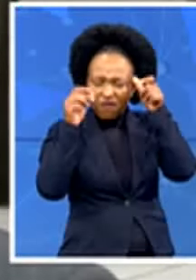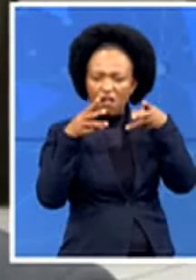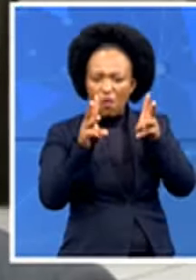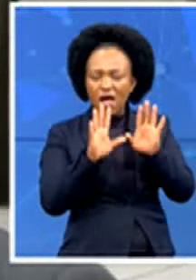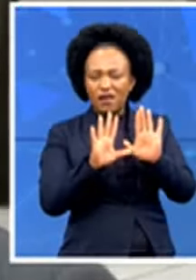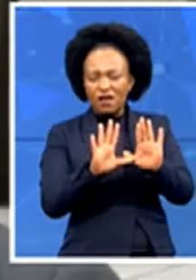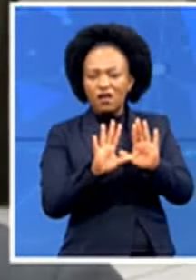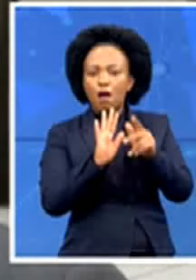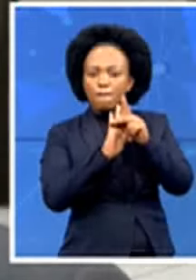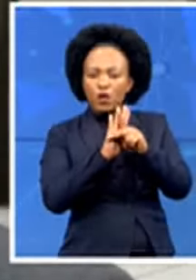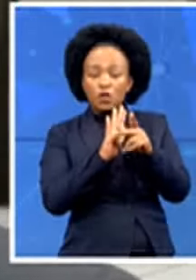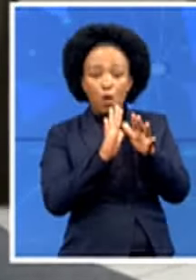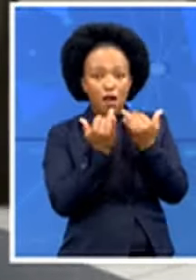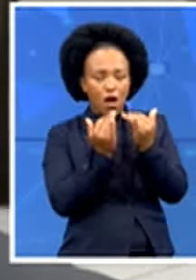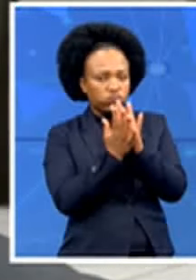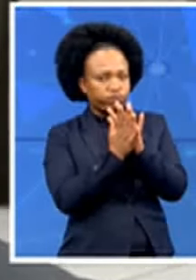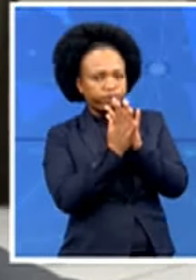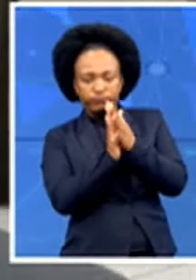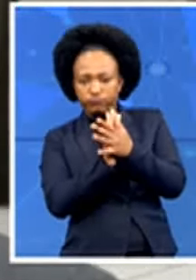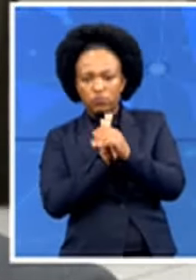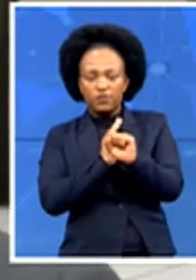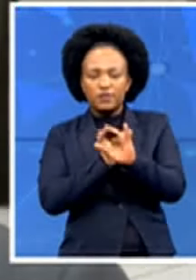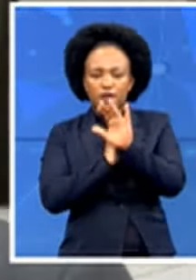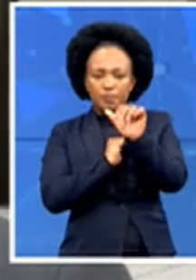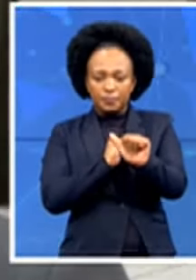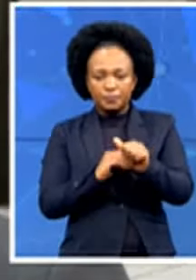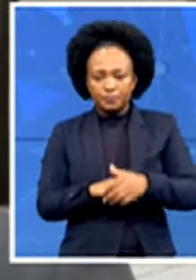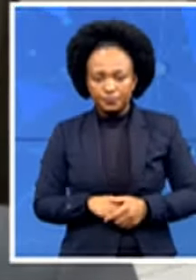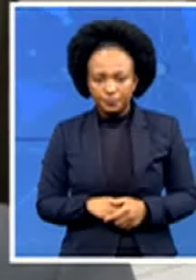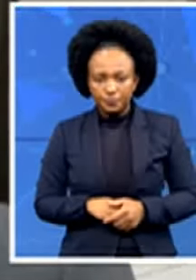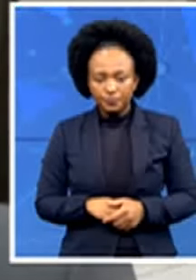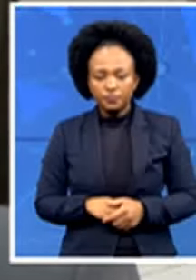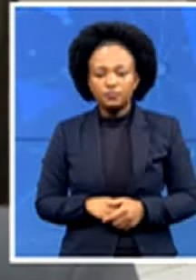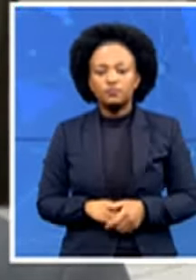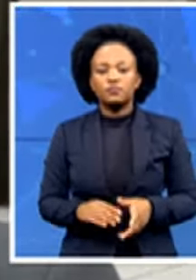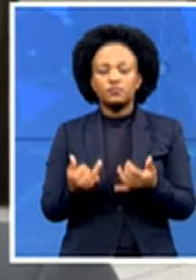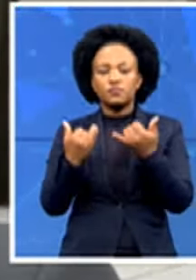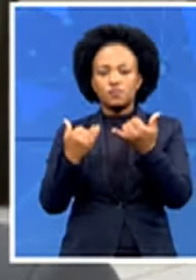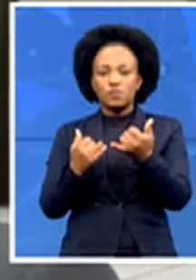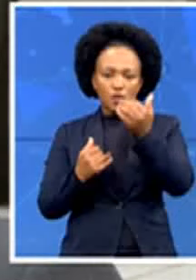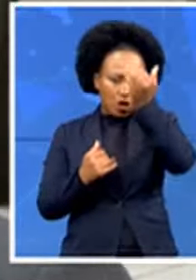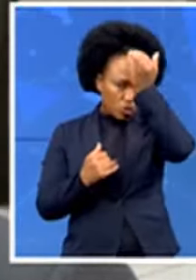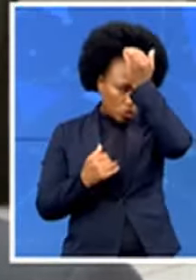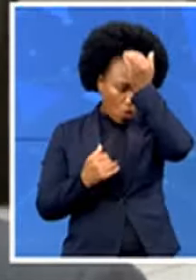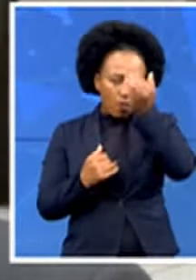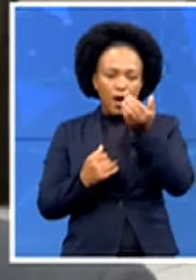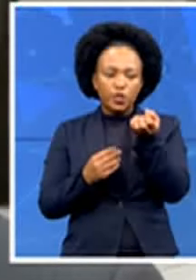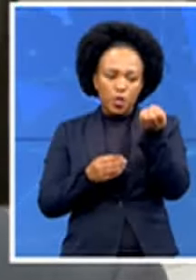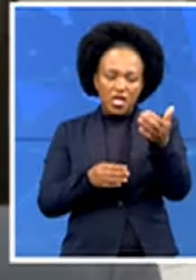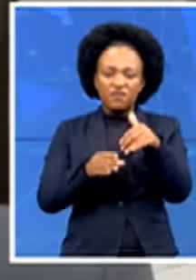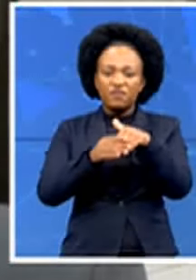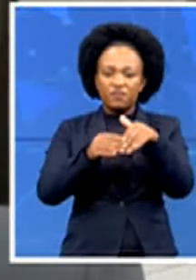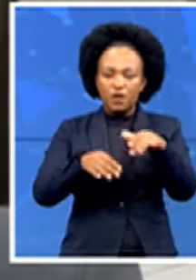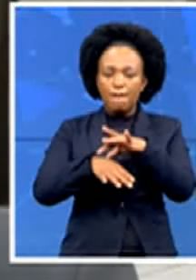in South Africa. The ulterior purpose of placing Mr. Zuma on medical parole was to solve a political problem for Mr.